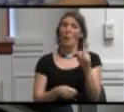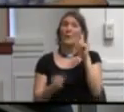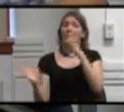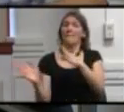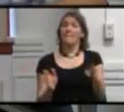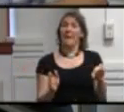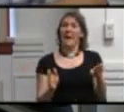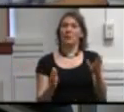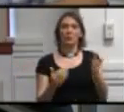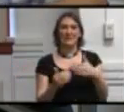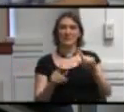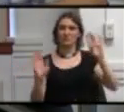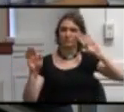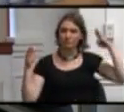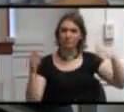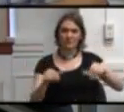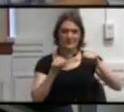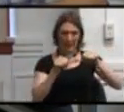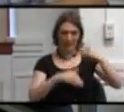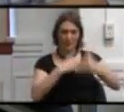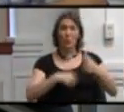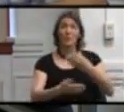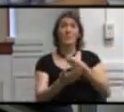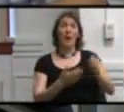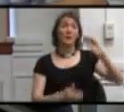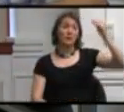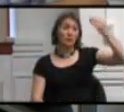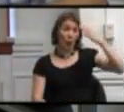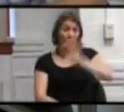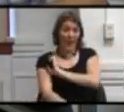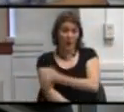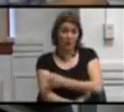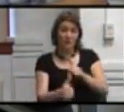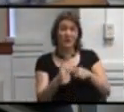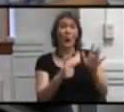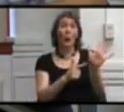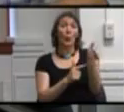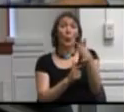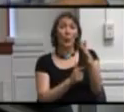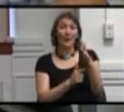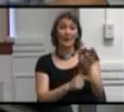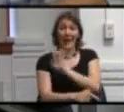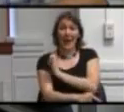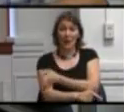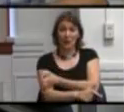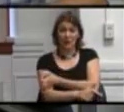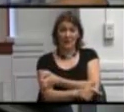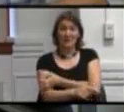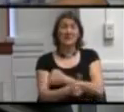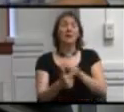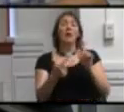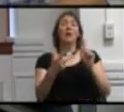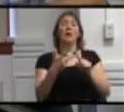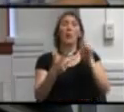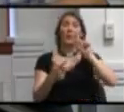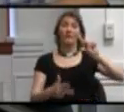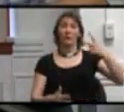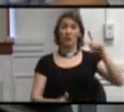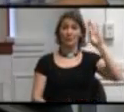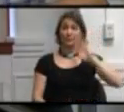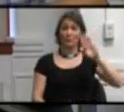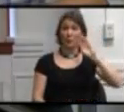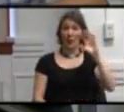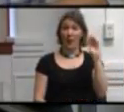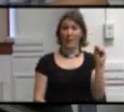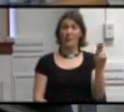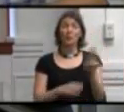very sustainably oriented. We're purchasing only solar and wind energy from Green Mountain Power. To my knowledge, we're also going to be the first brewery to